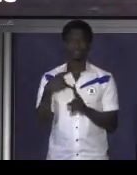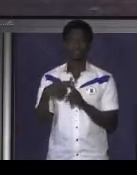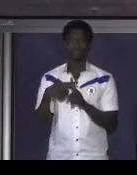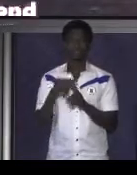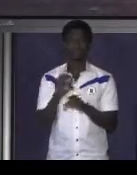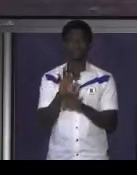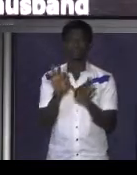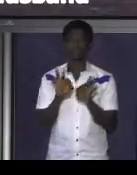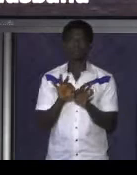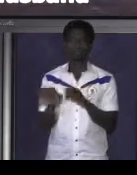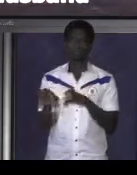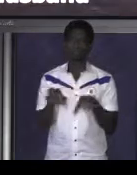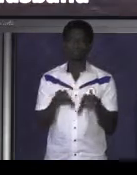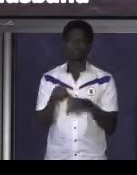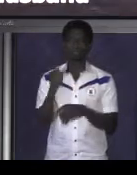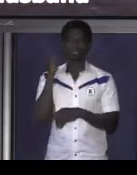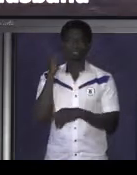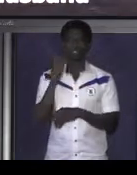she?